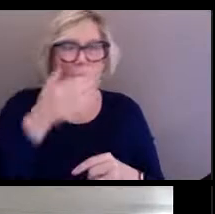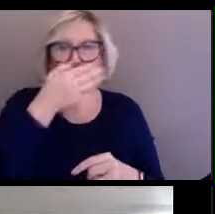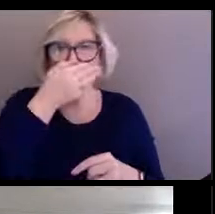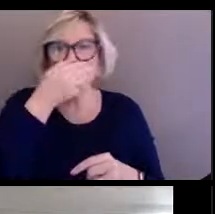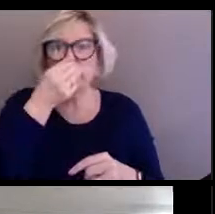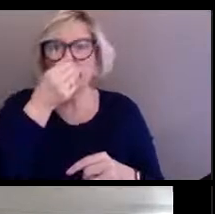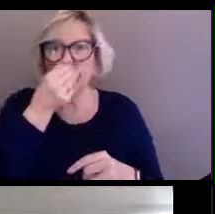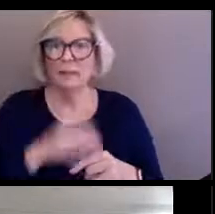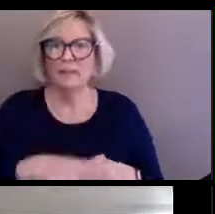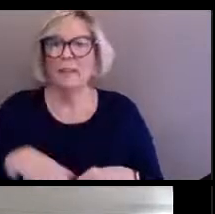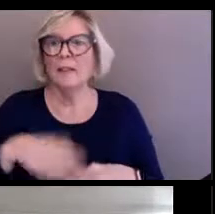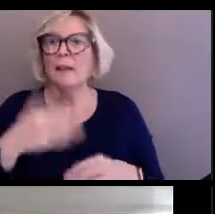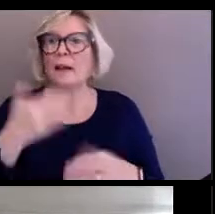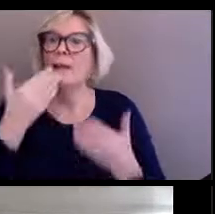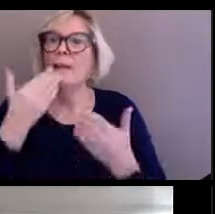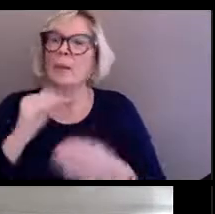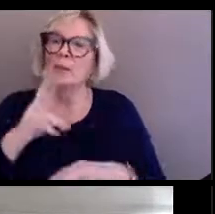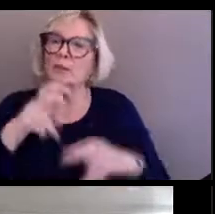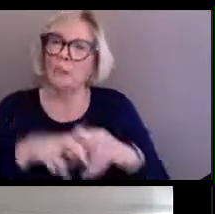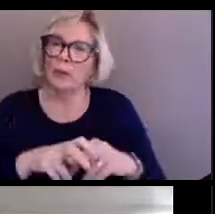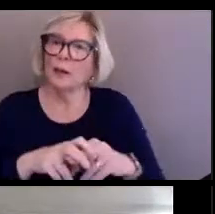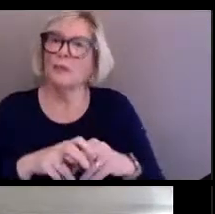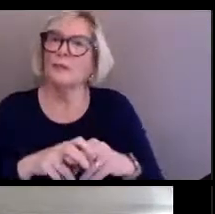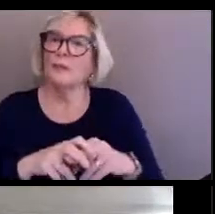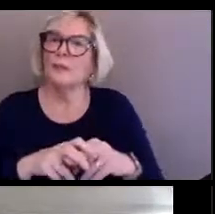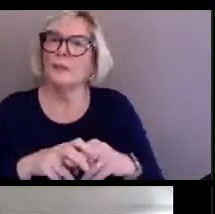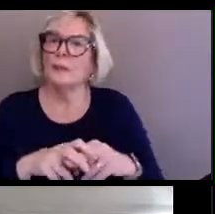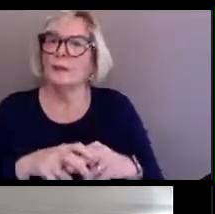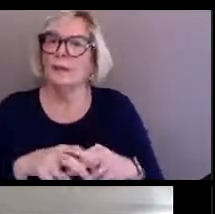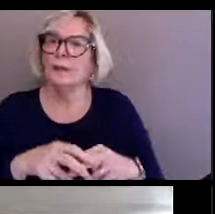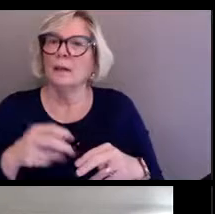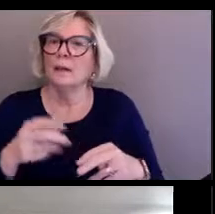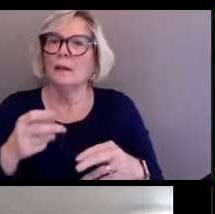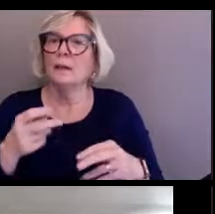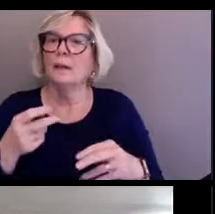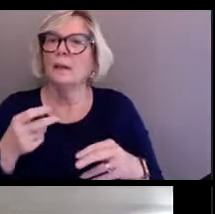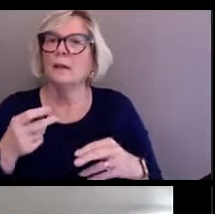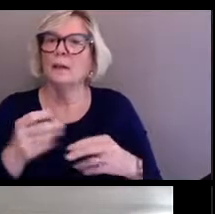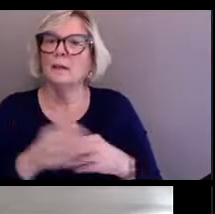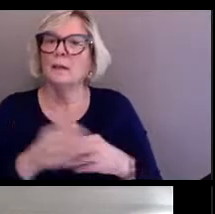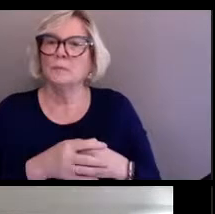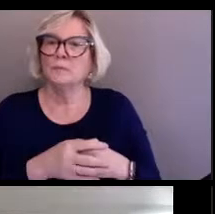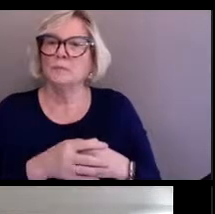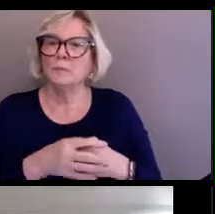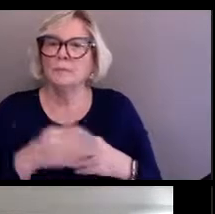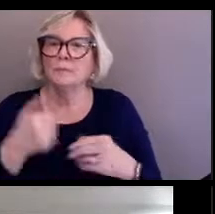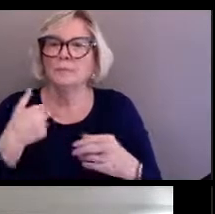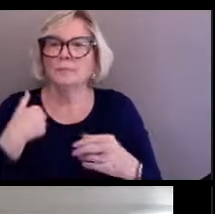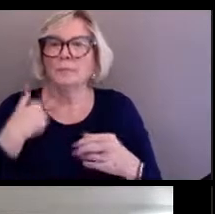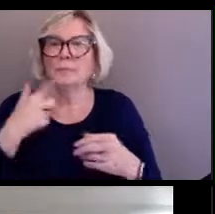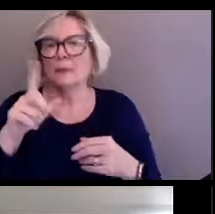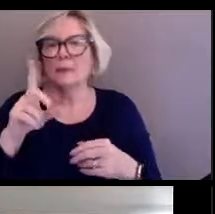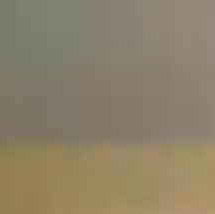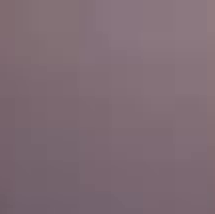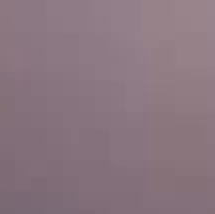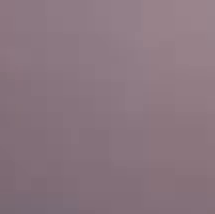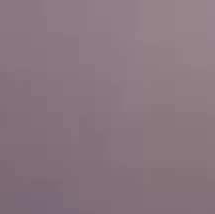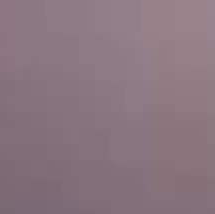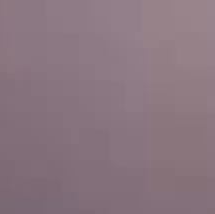While I pull up the hearing here again, or the meeting here, again, Andrew Garrison with the Department of Legislative Services.